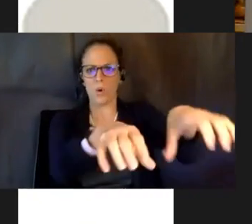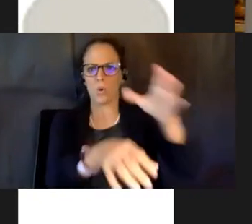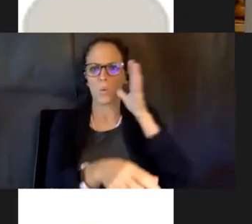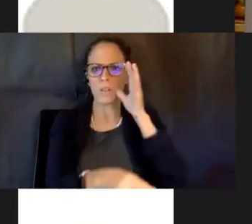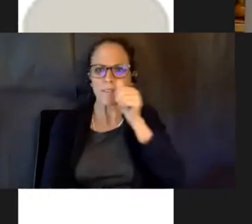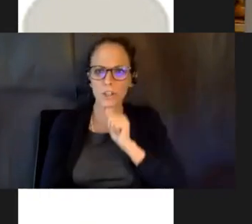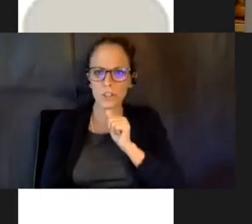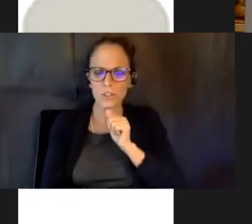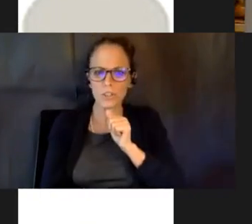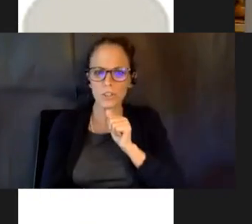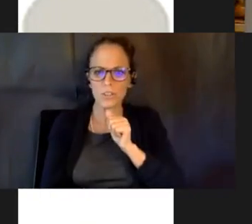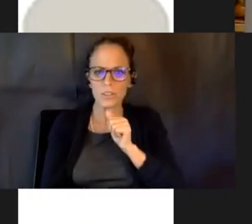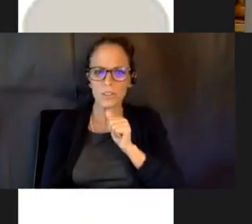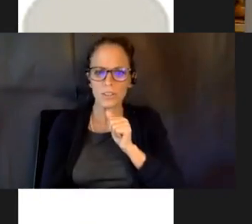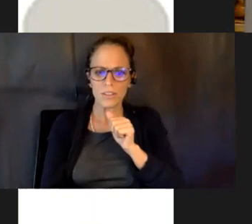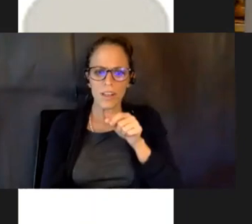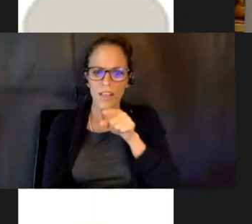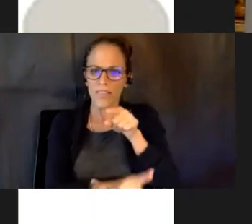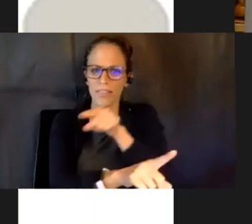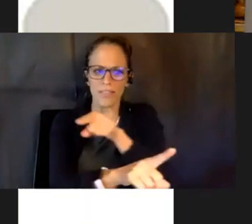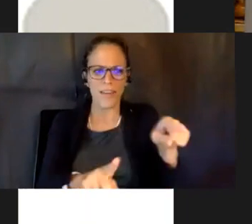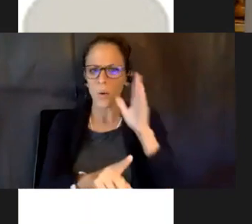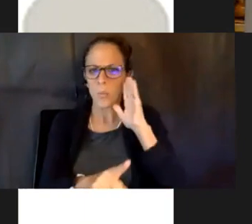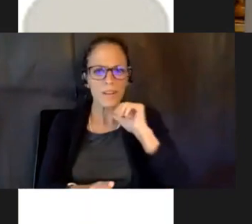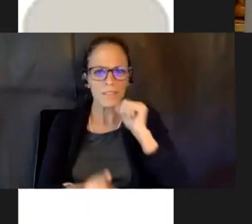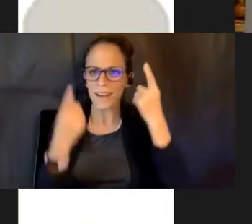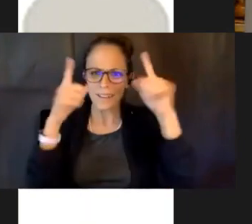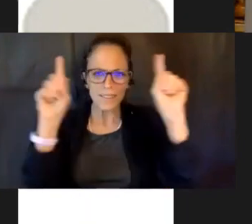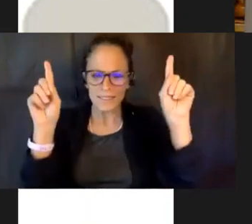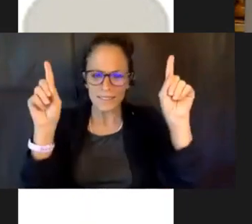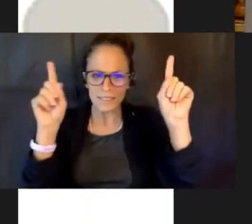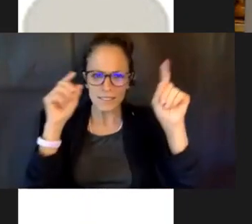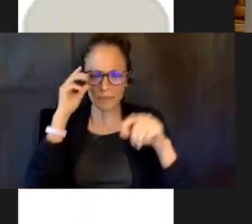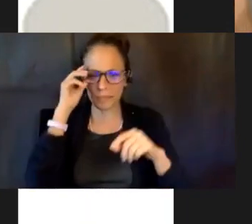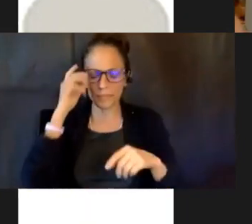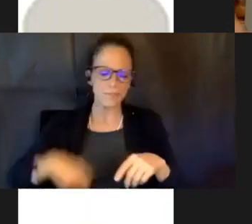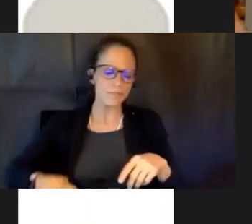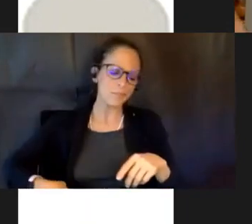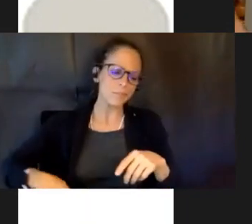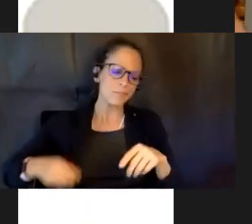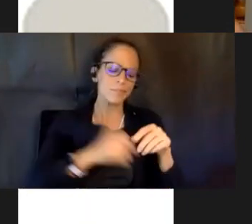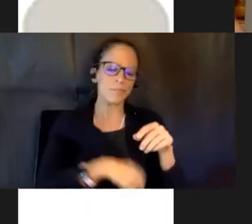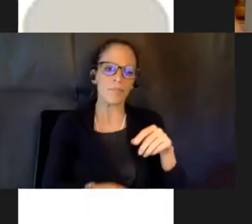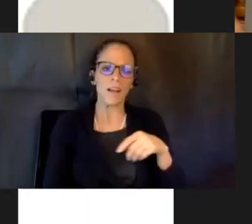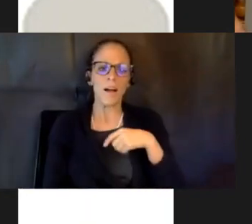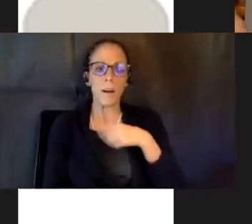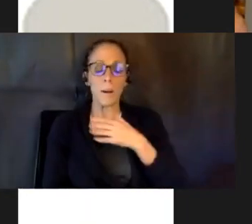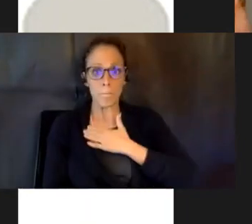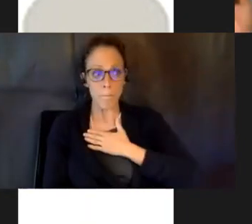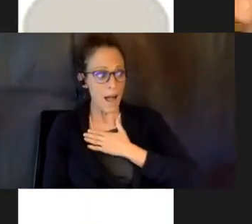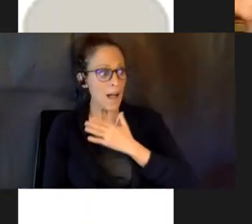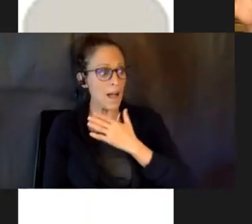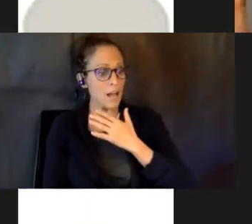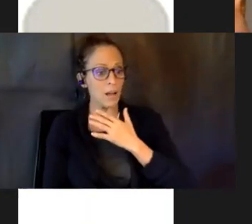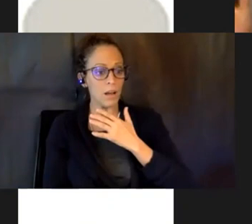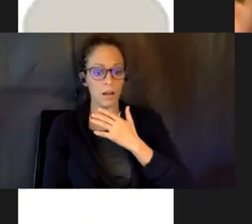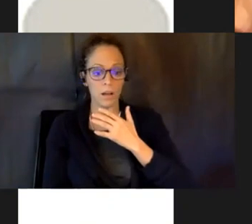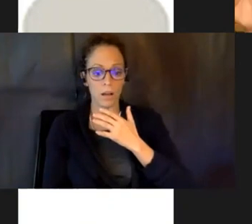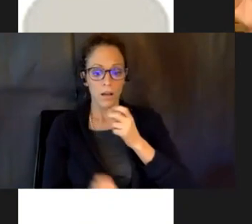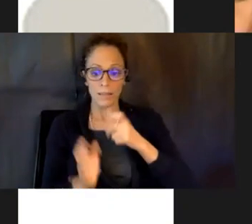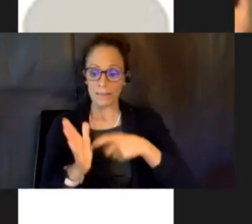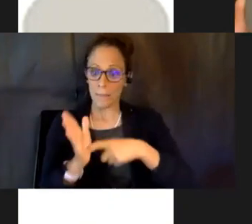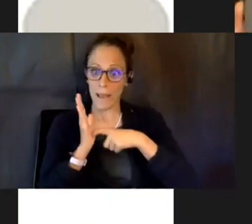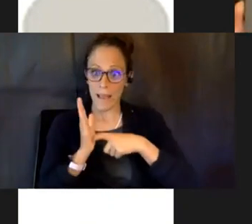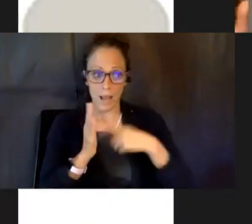my email. I mean, I was flying almost every week before. It is blown up beyond proportion that people, there are organizations